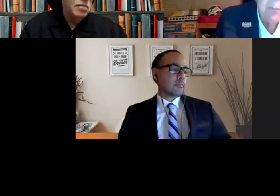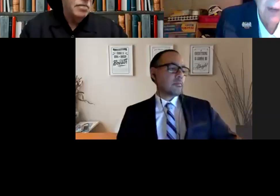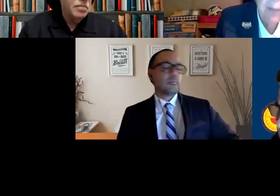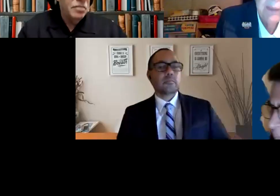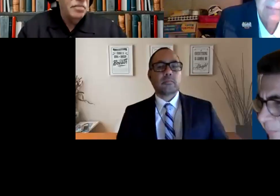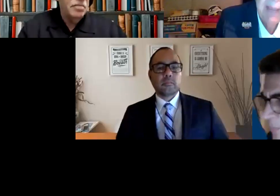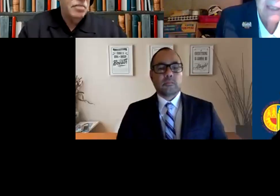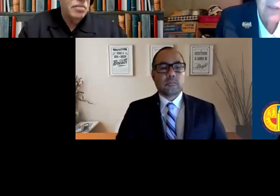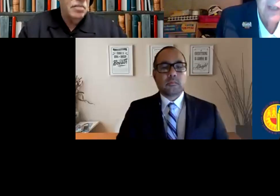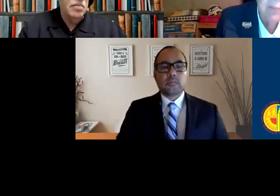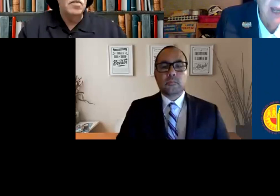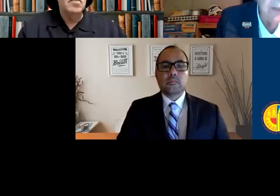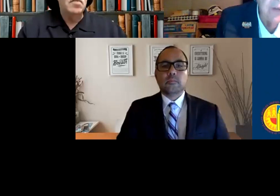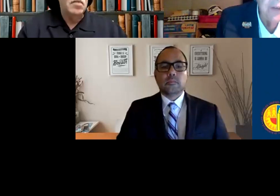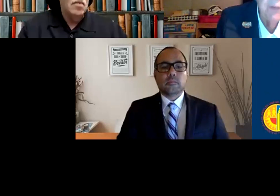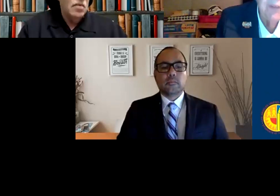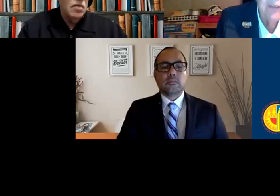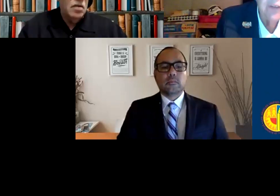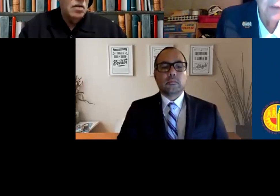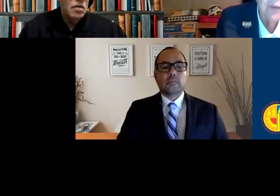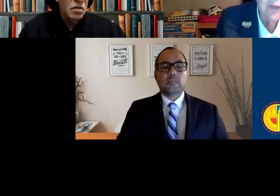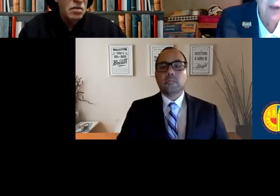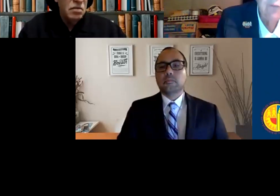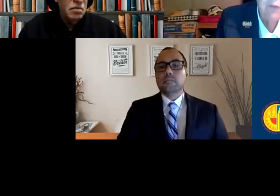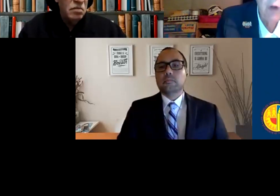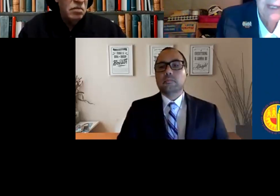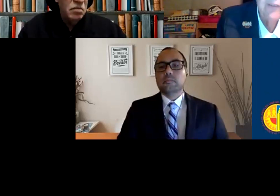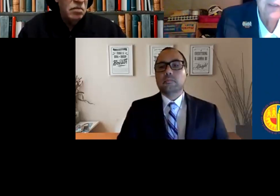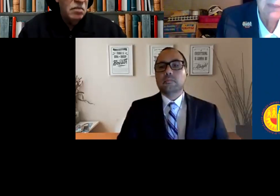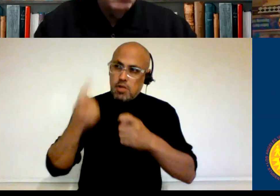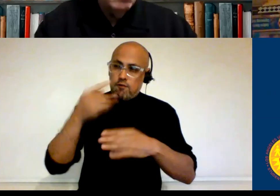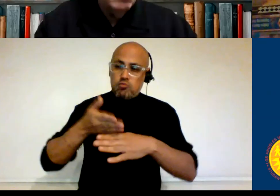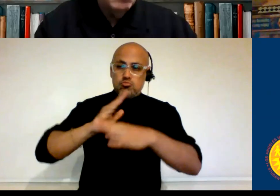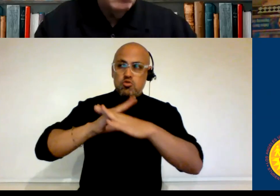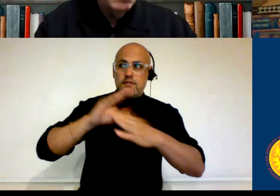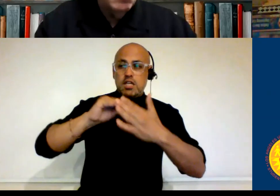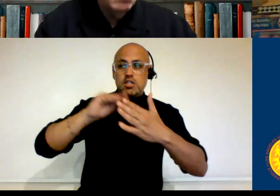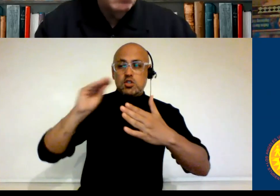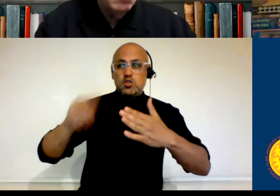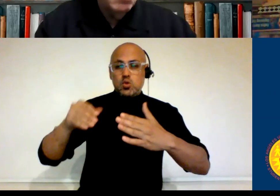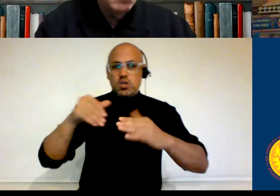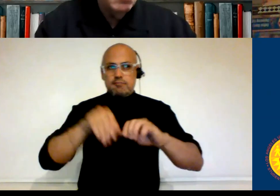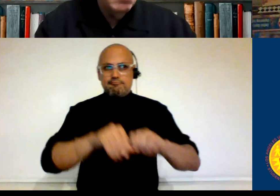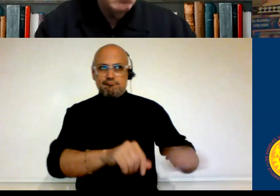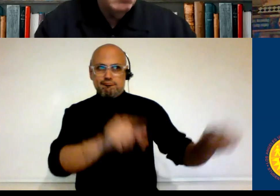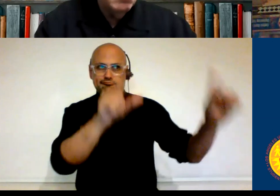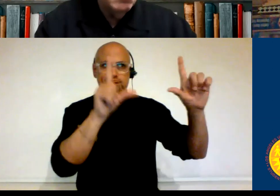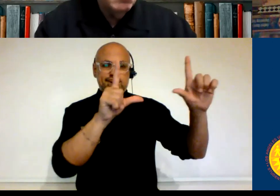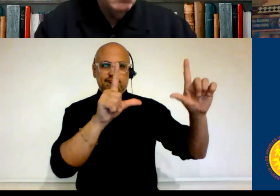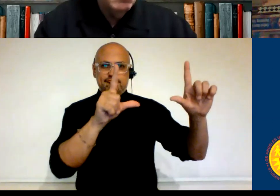being properly managed and monitored to prevent students from going into malicious or adult